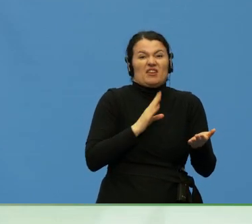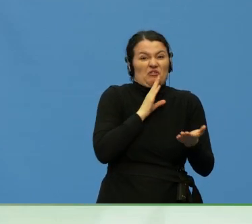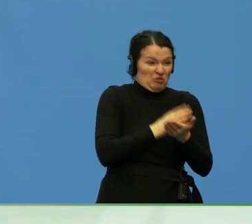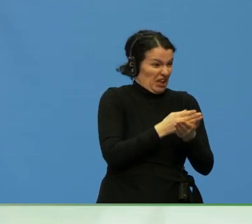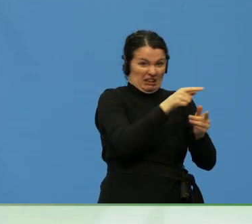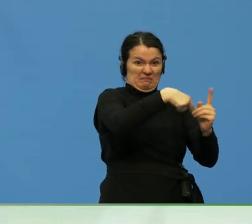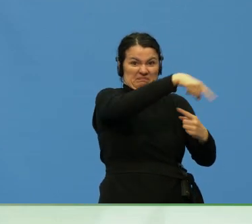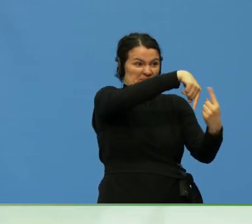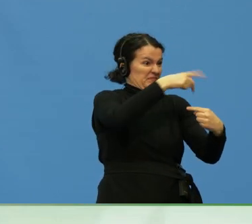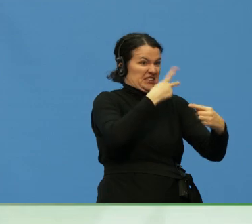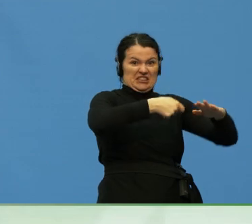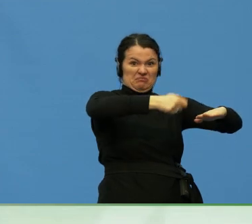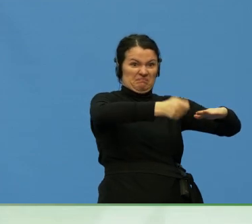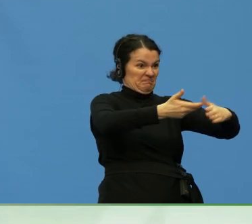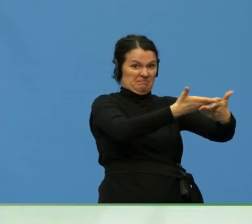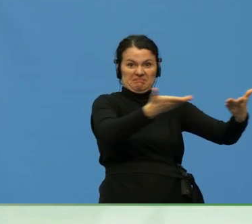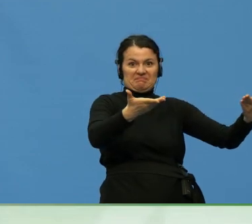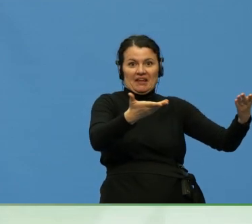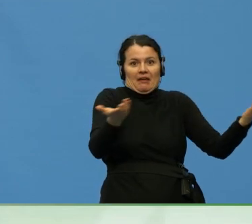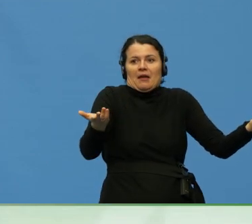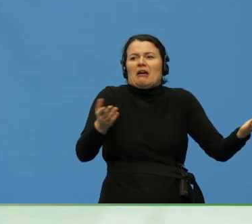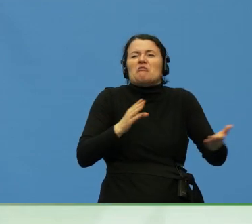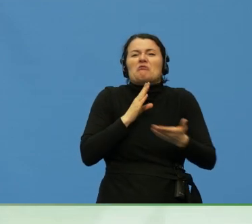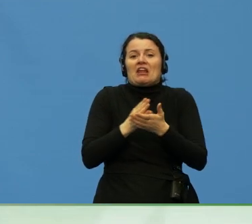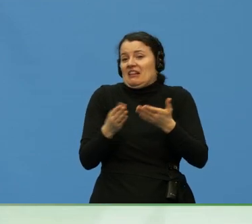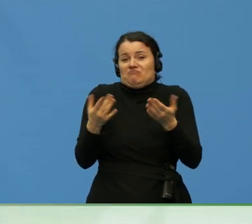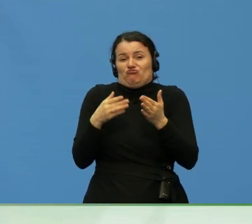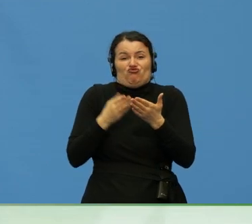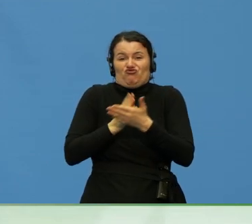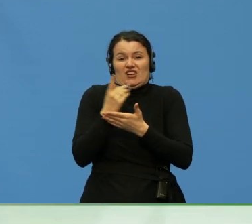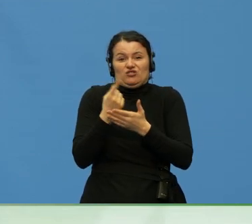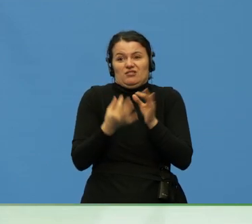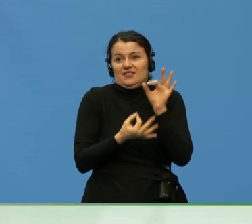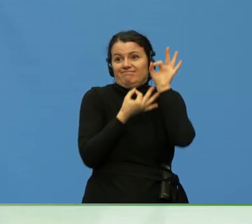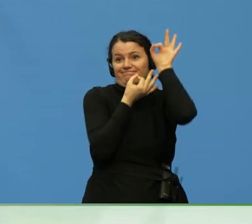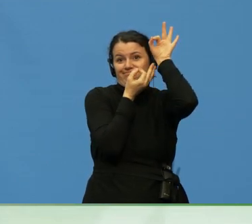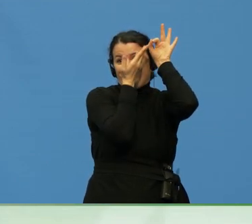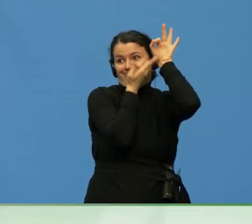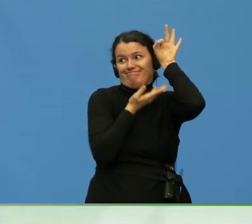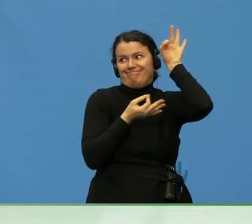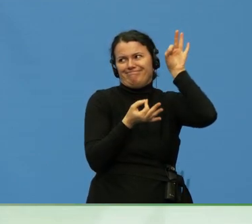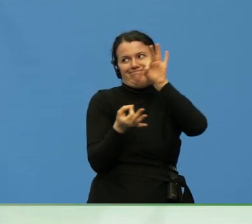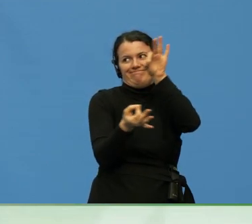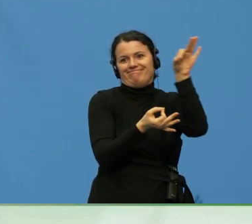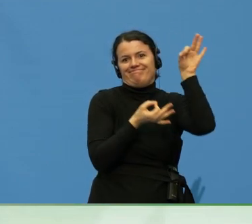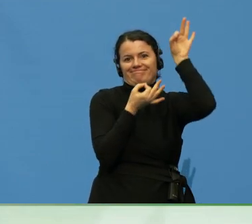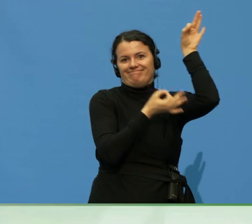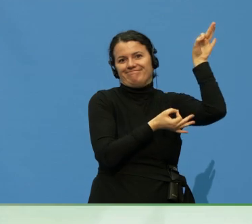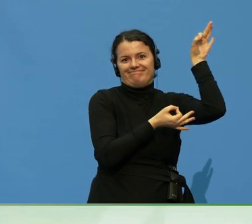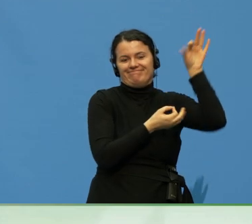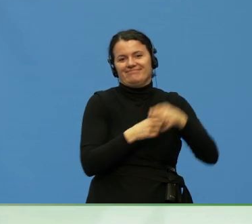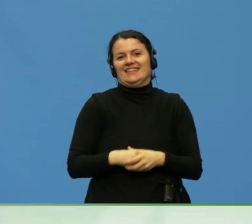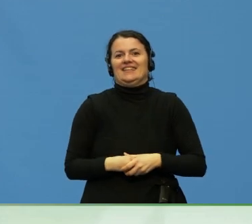means in a country to do that. So it's one of the big challenges in these times